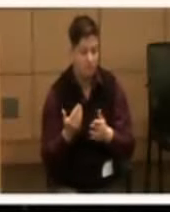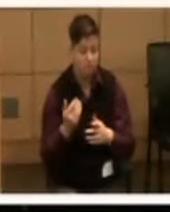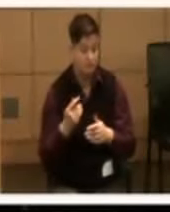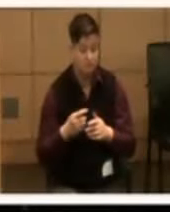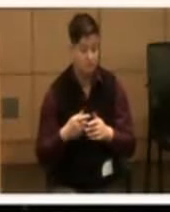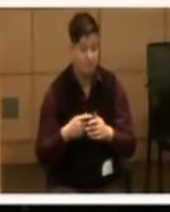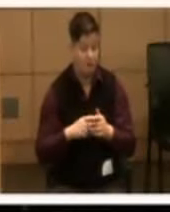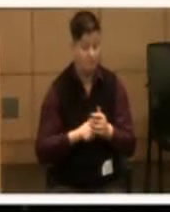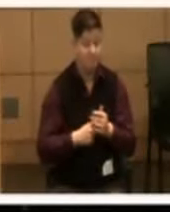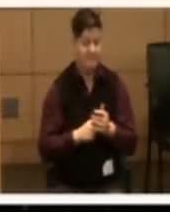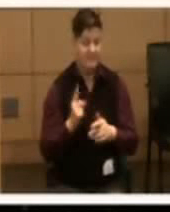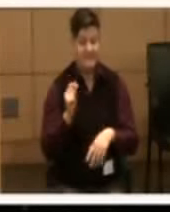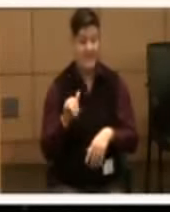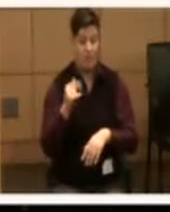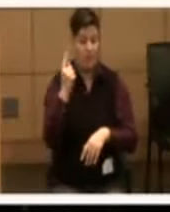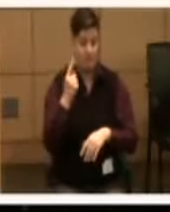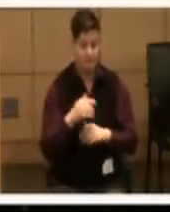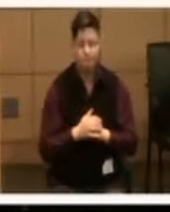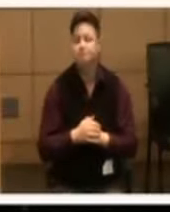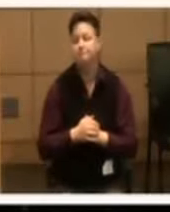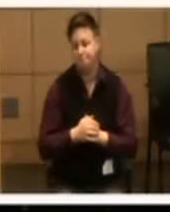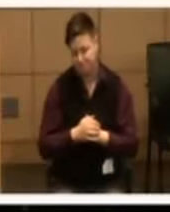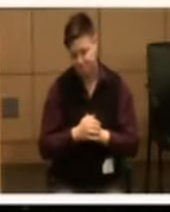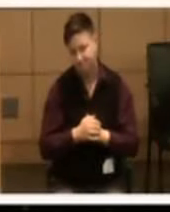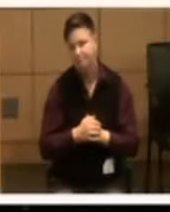you for clarifying that.